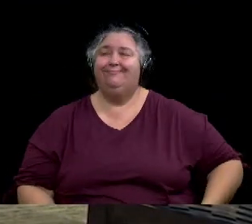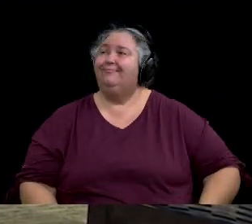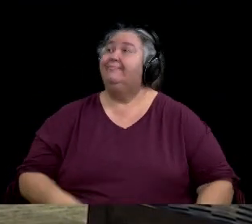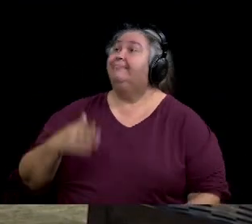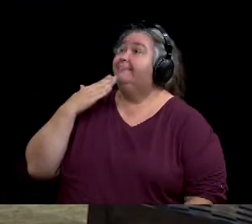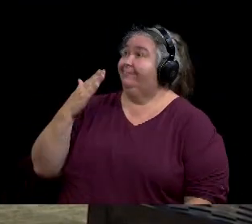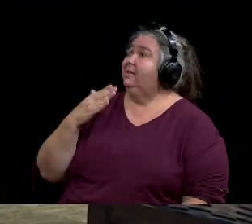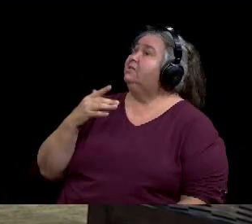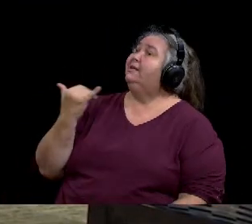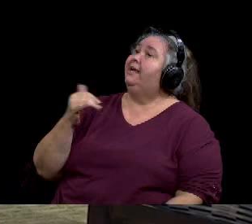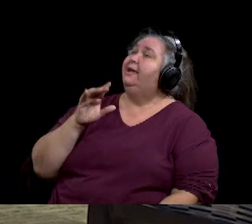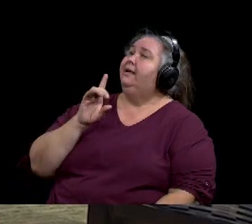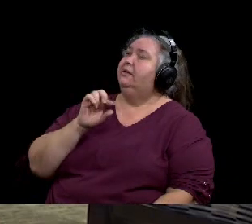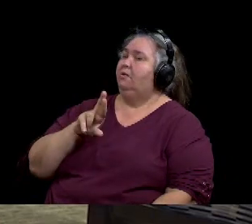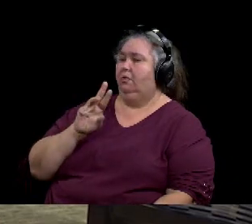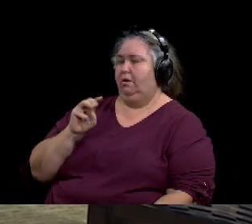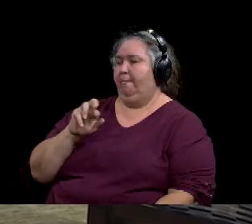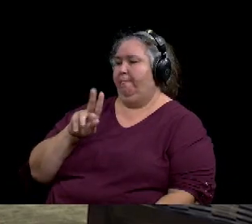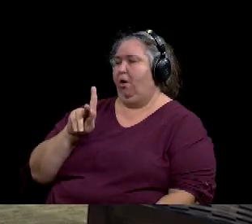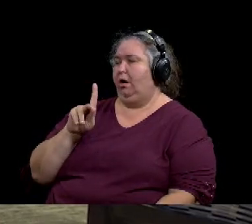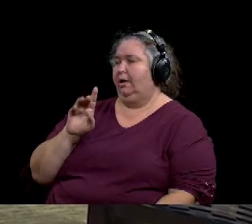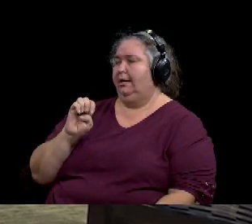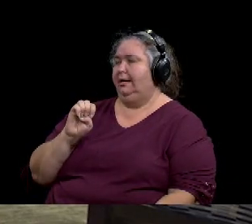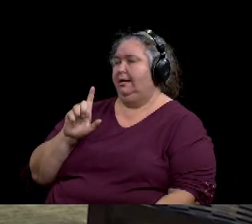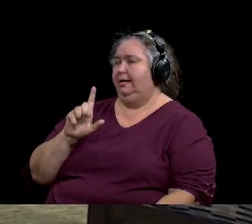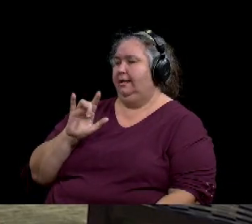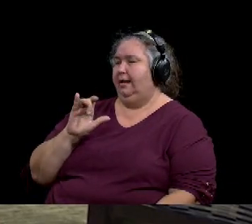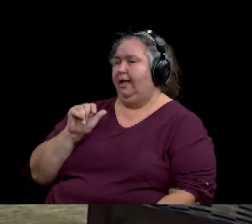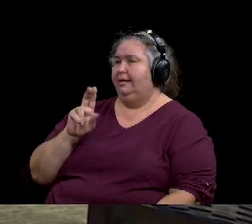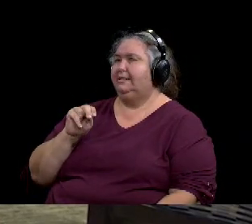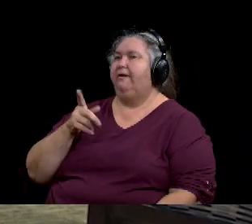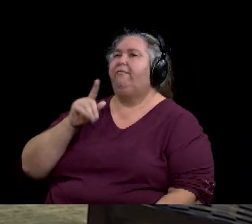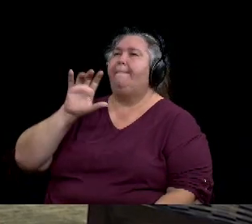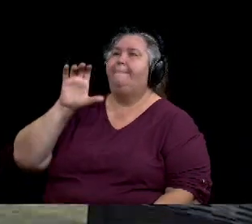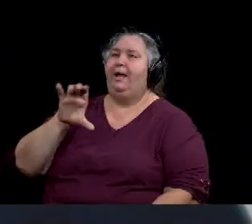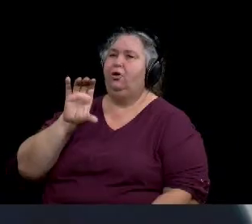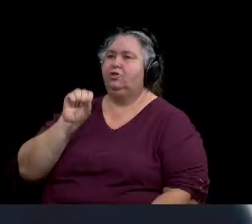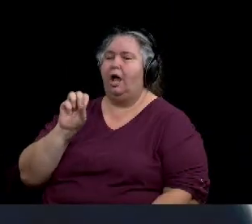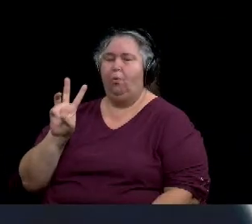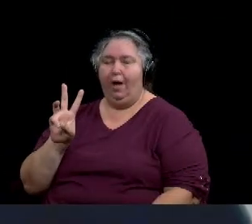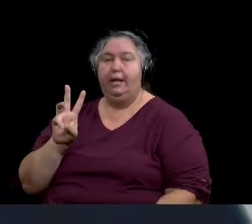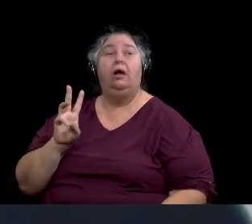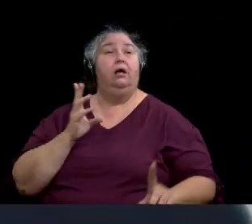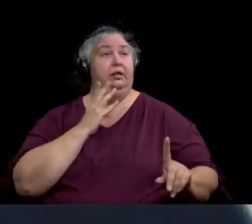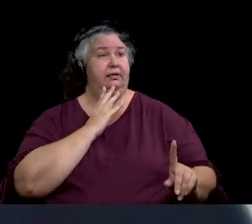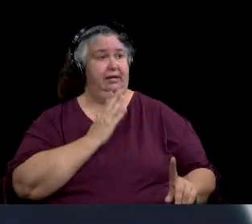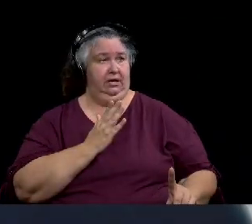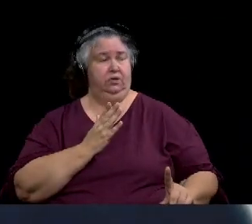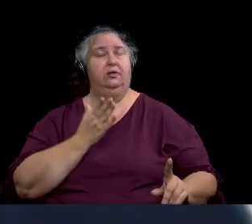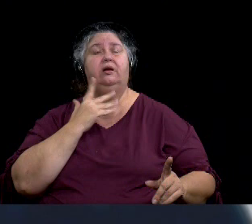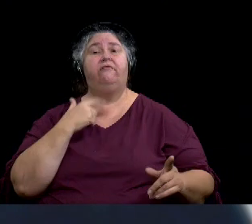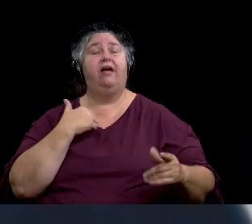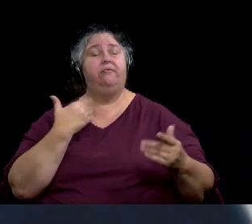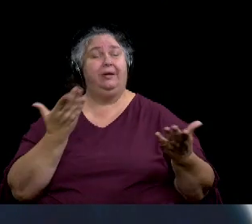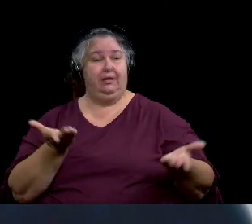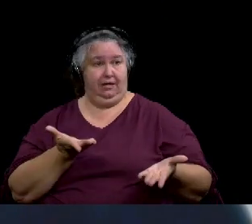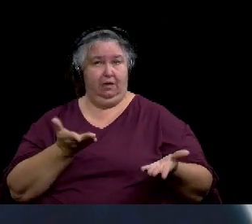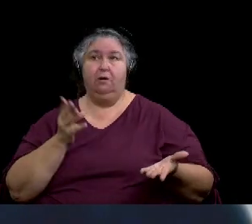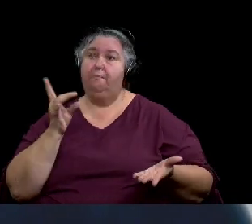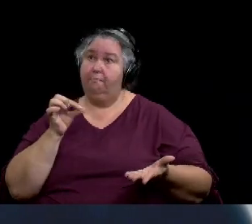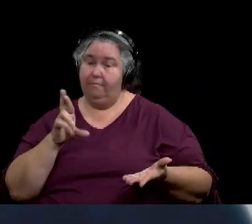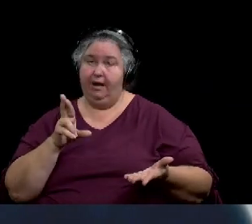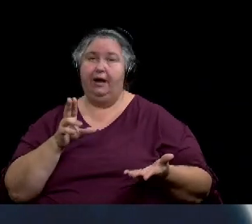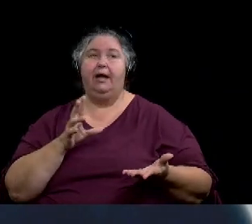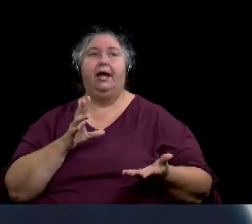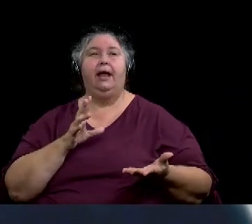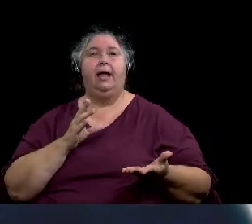let's hear from Dr. Mark Ellison from Baylor Scott & White, Hillcrest. Good afternoon, and thank you for having me, Mayor, and pleased to participate in this panel